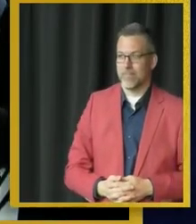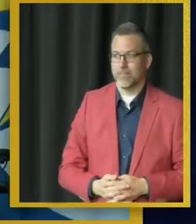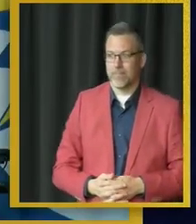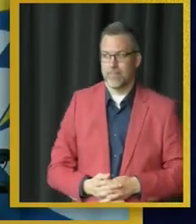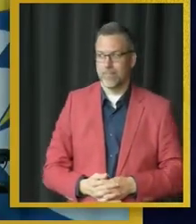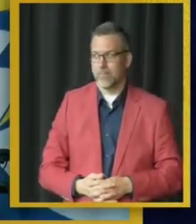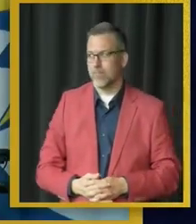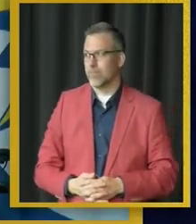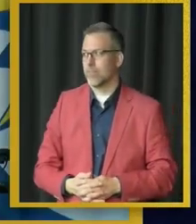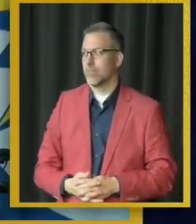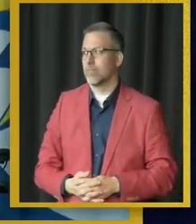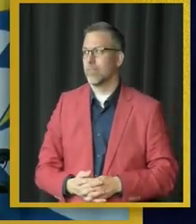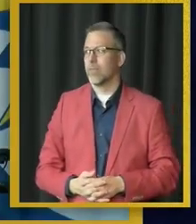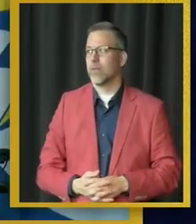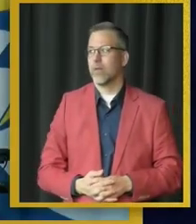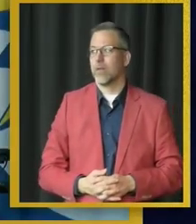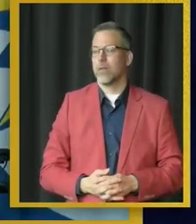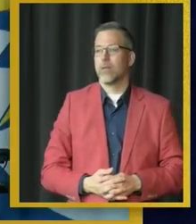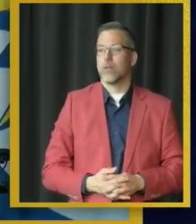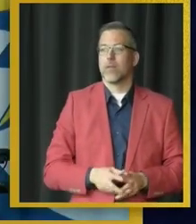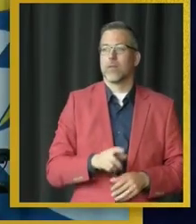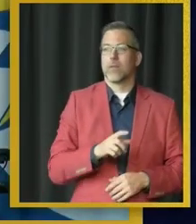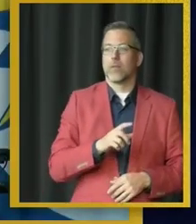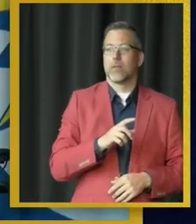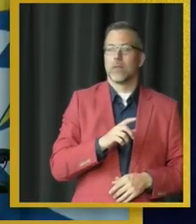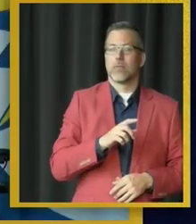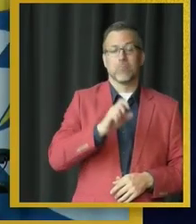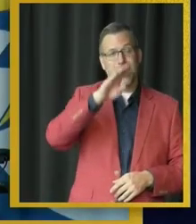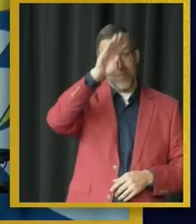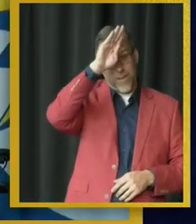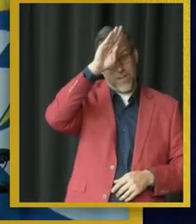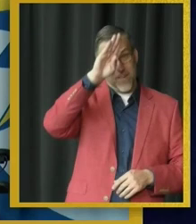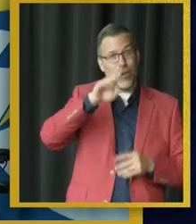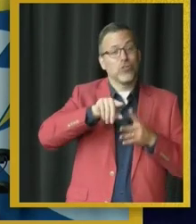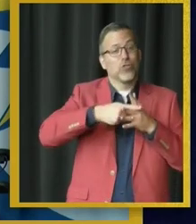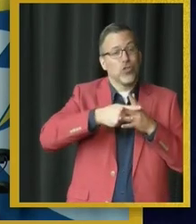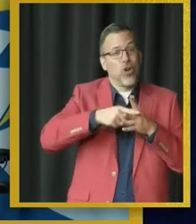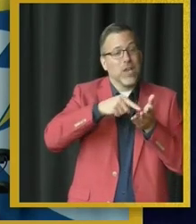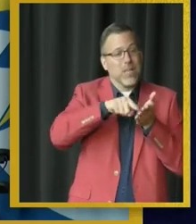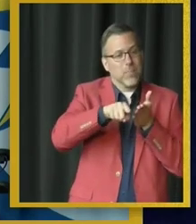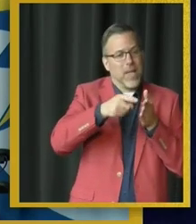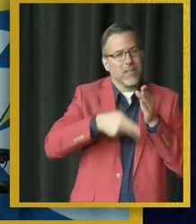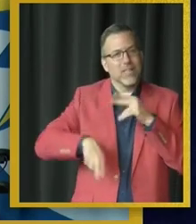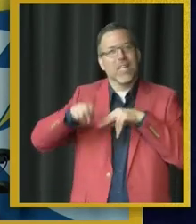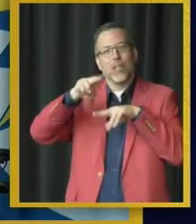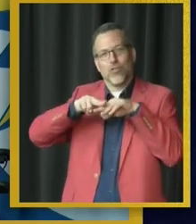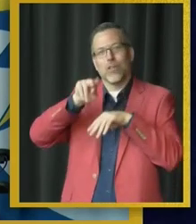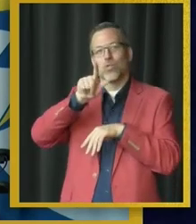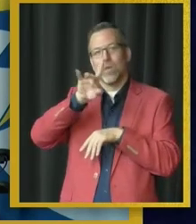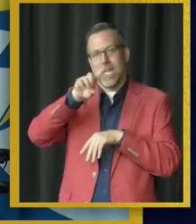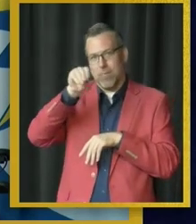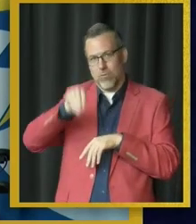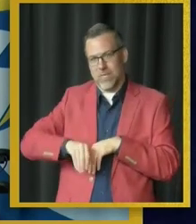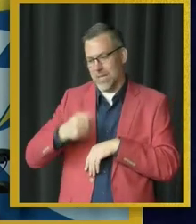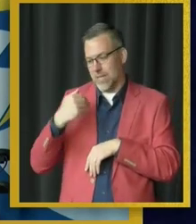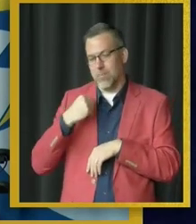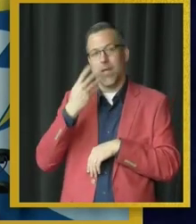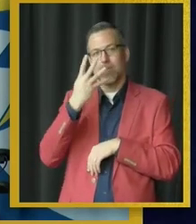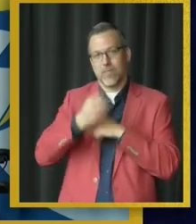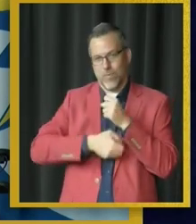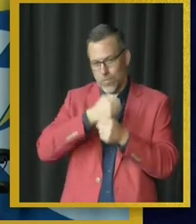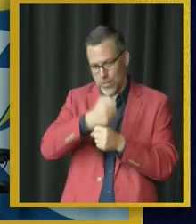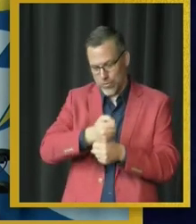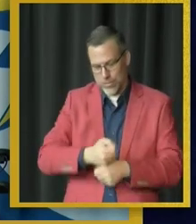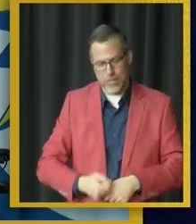We're paying firefighters more, and the starting salary for firefighters has increased 28% over the last 4 years.